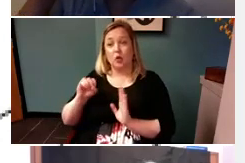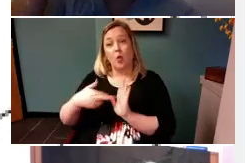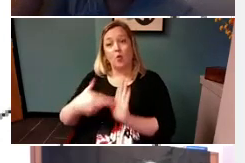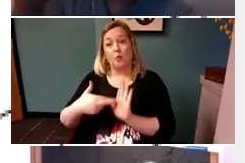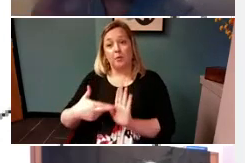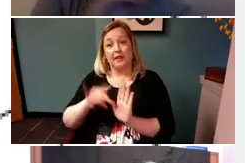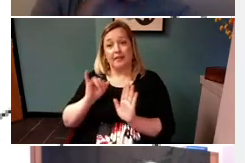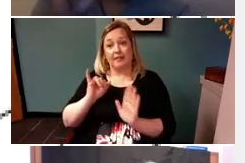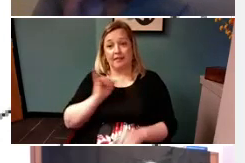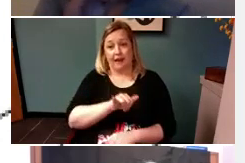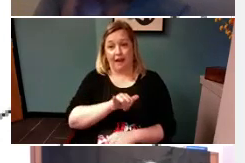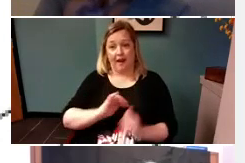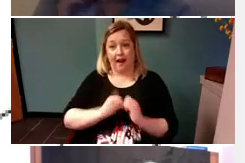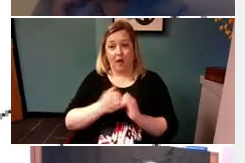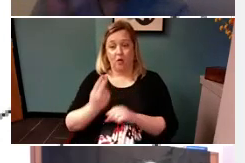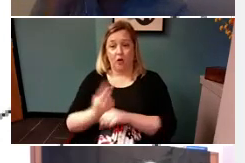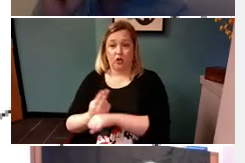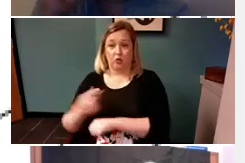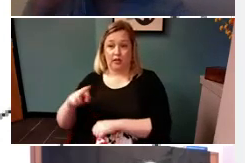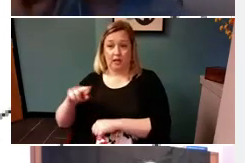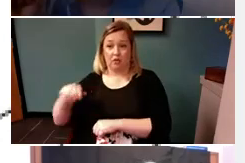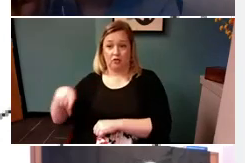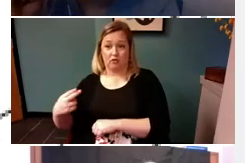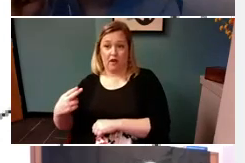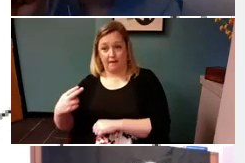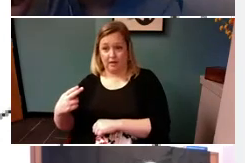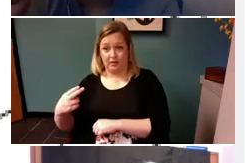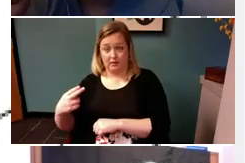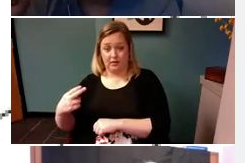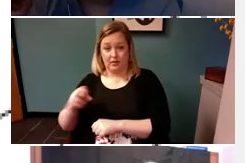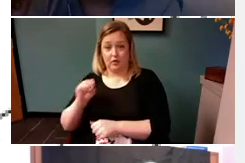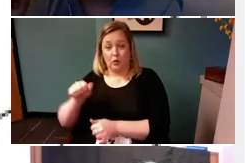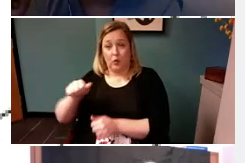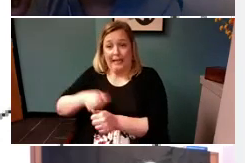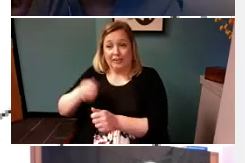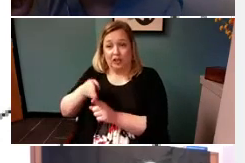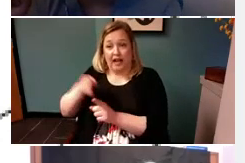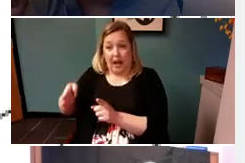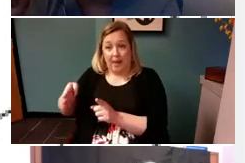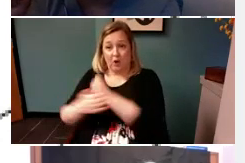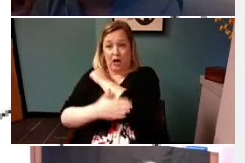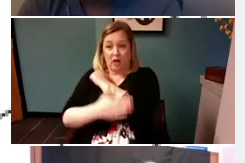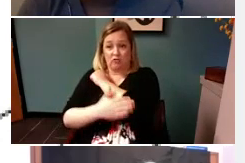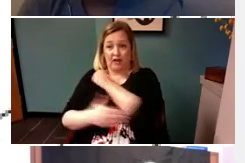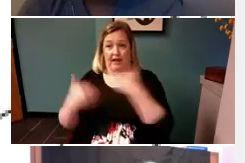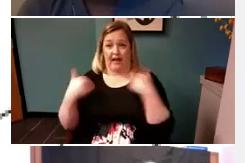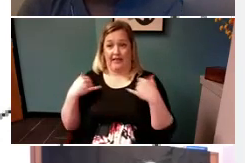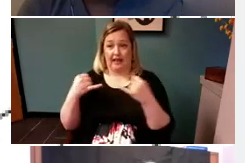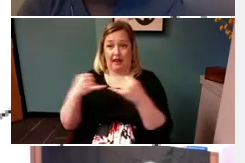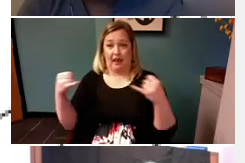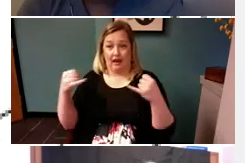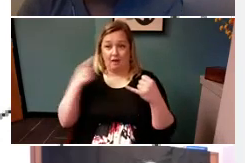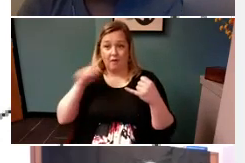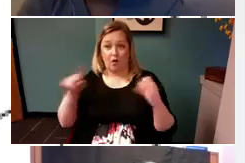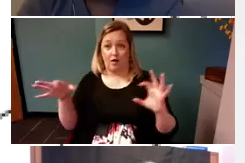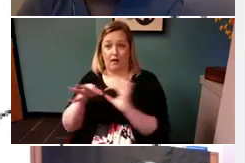where Brazil would have a connected edge to every of its neighboring countries. But we also said that